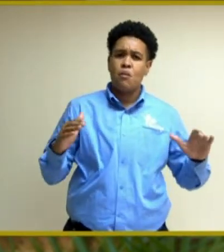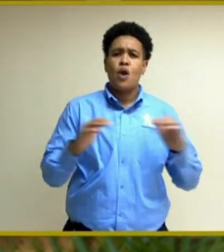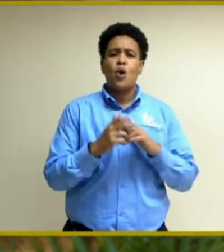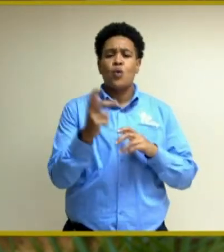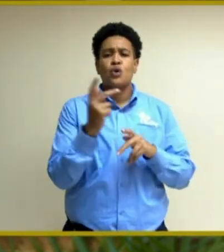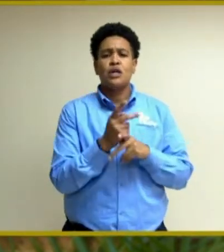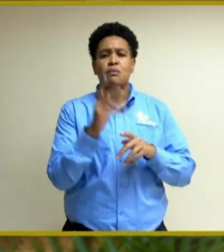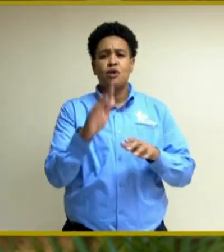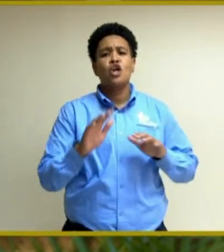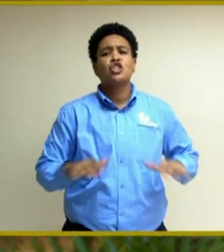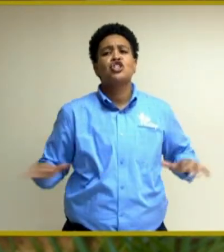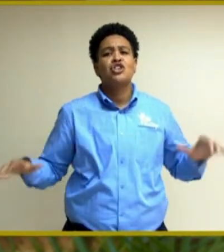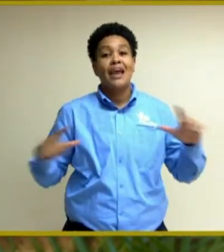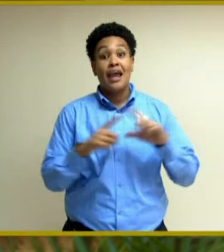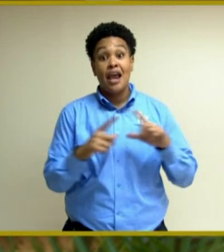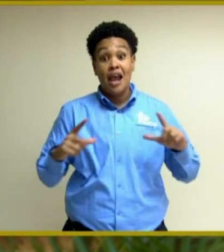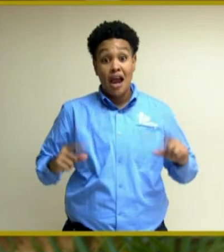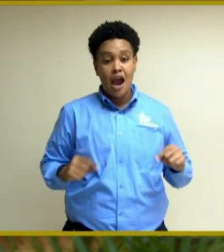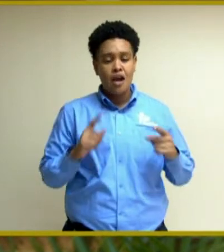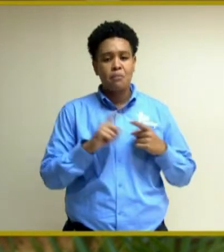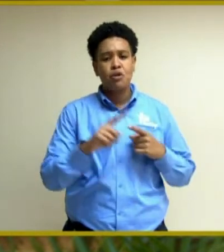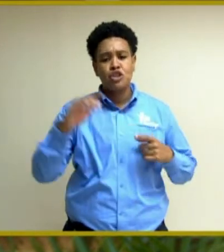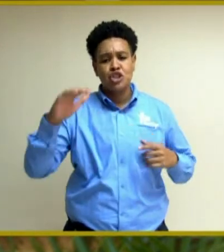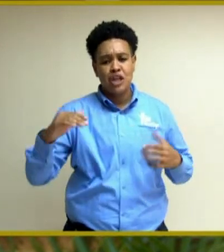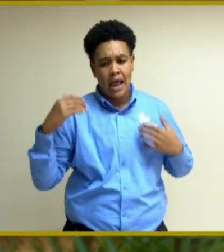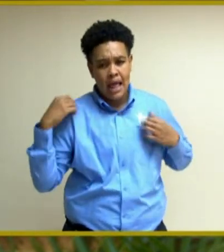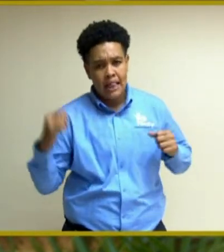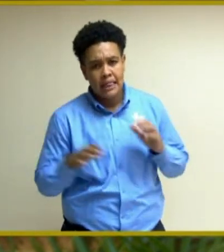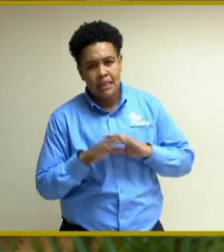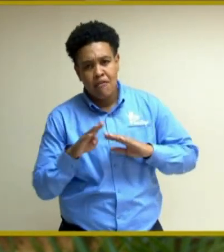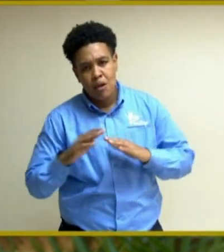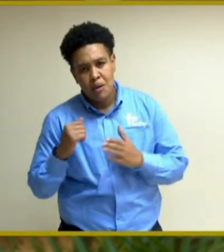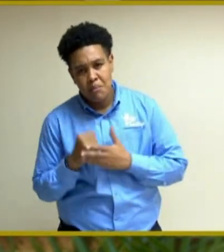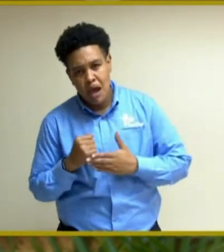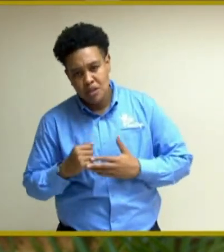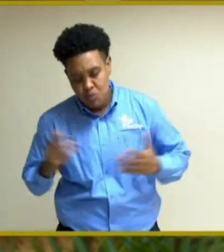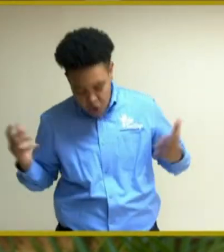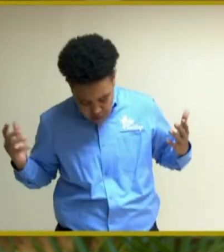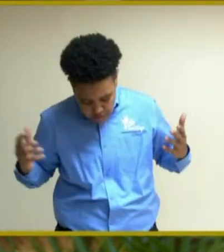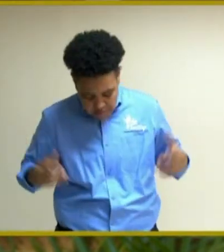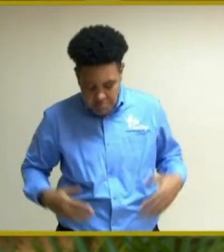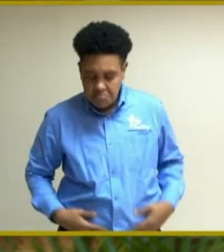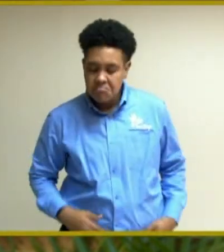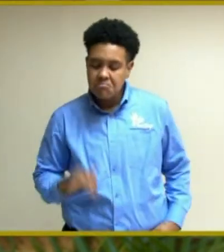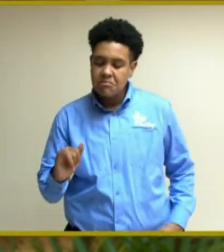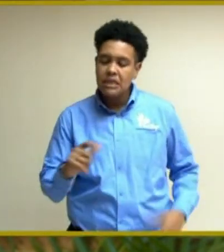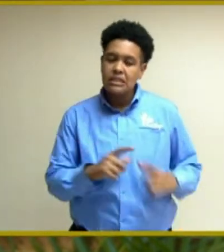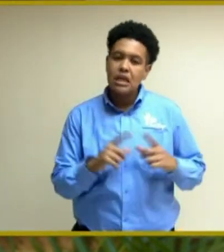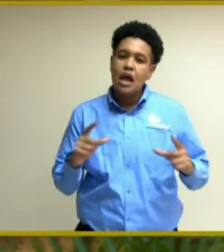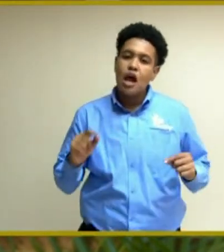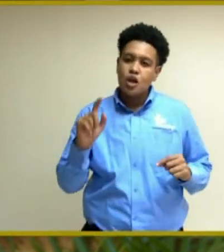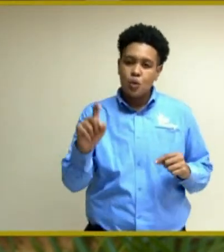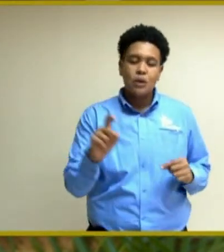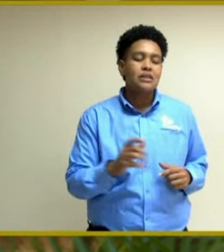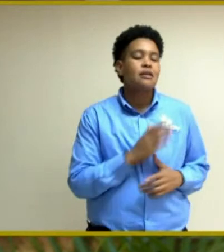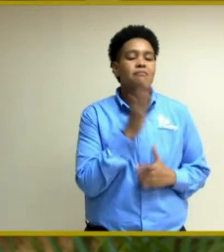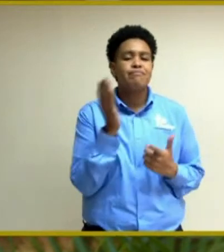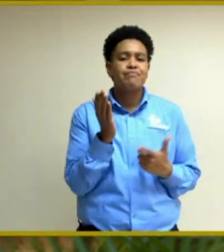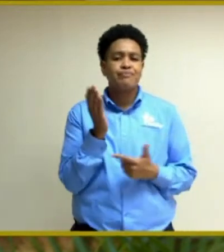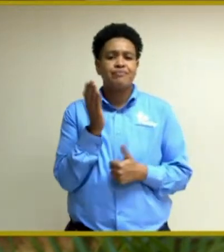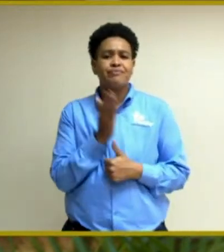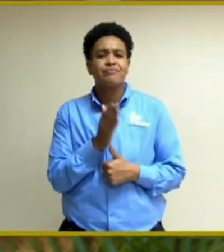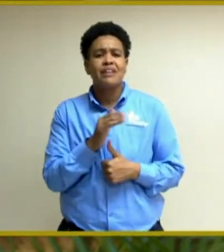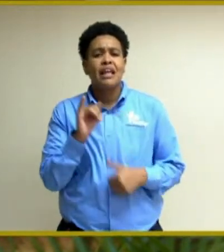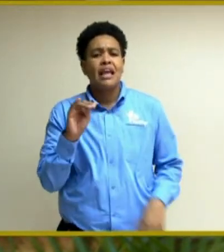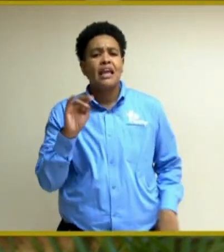your children's cards and the Child Health Development Passport. So that's the card question. The